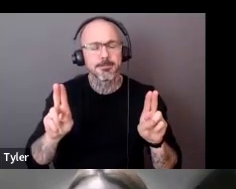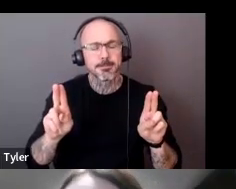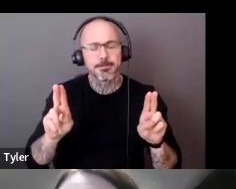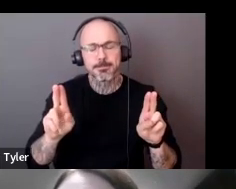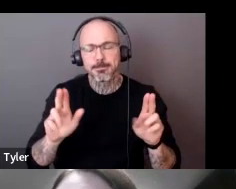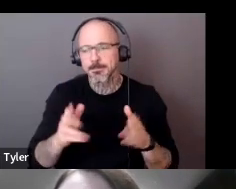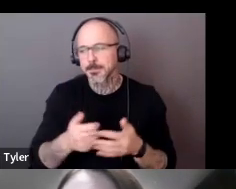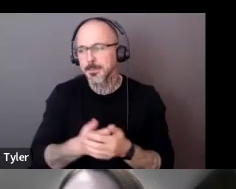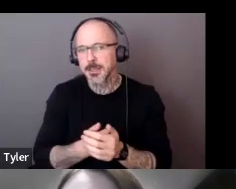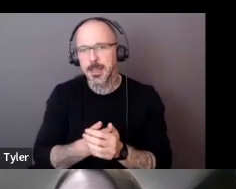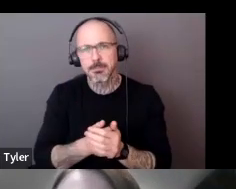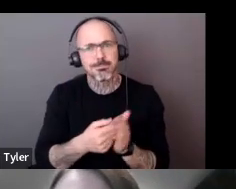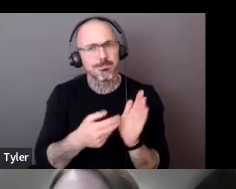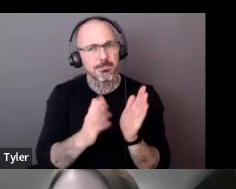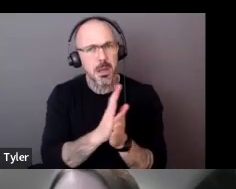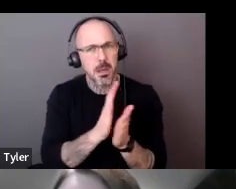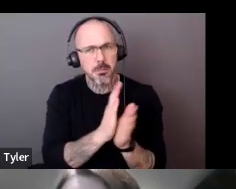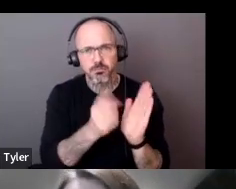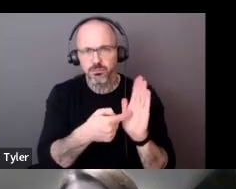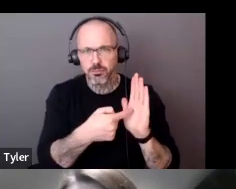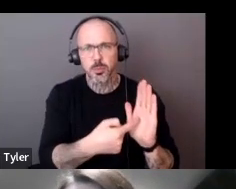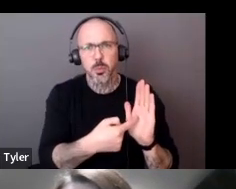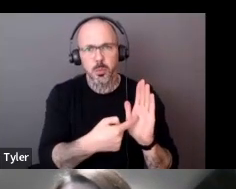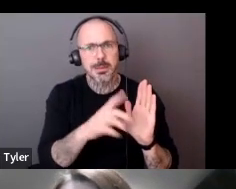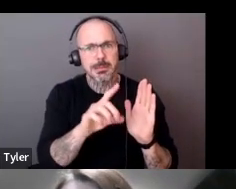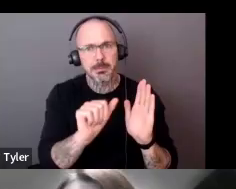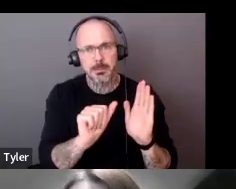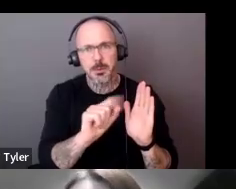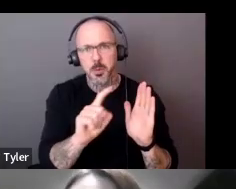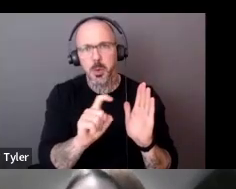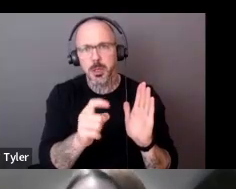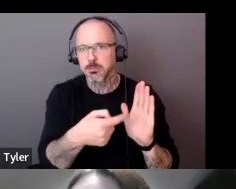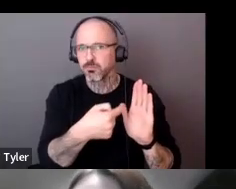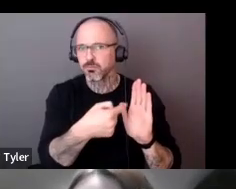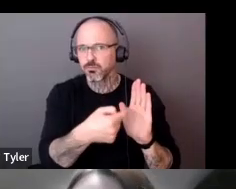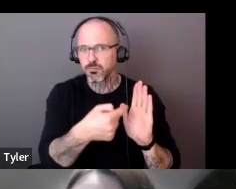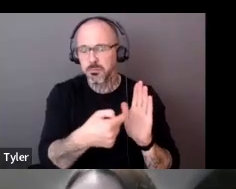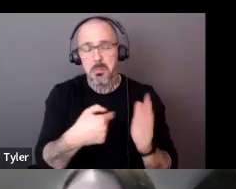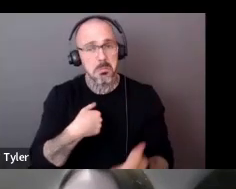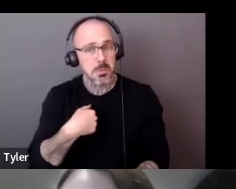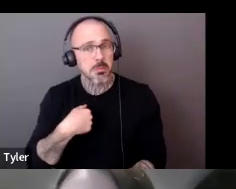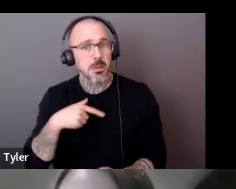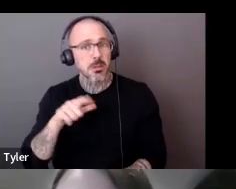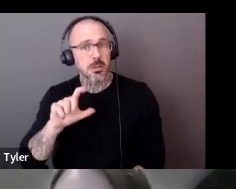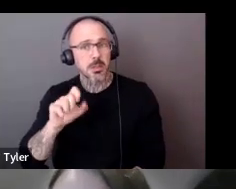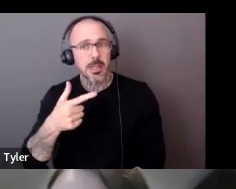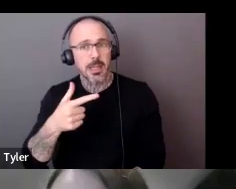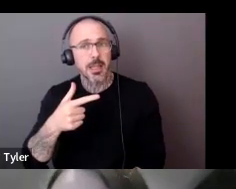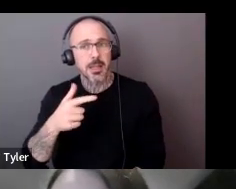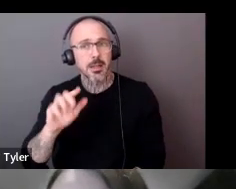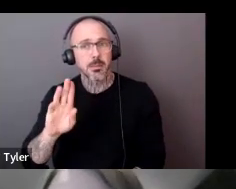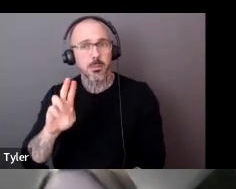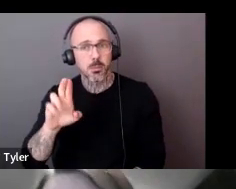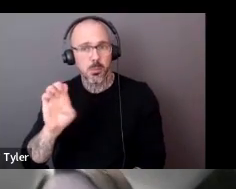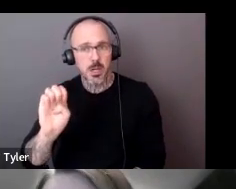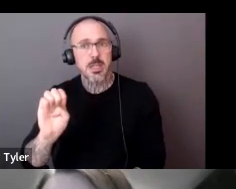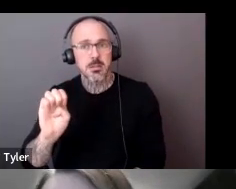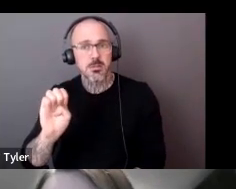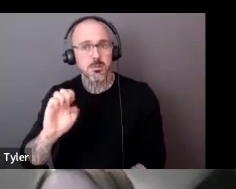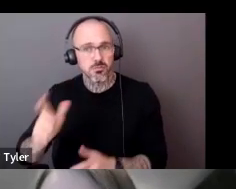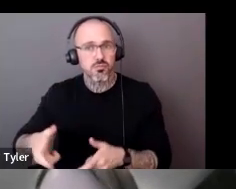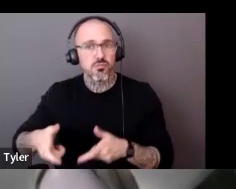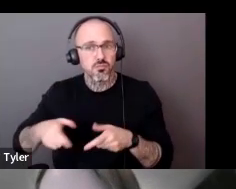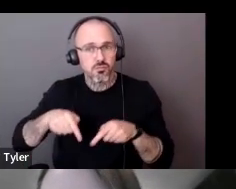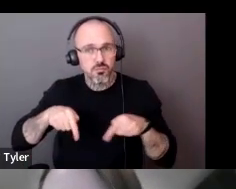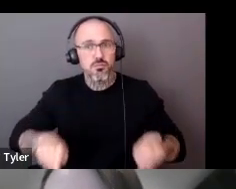disability. And I indicated that I had leg braces. And I never got a call for the interview.